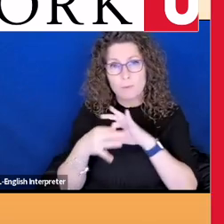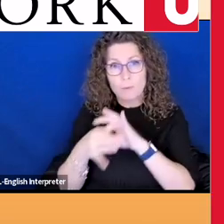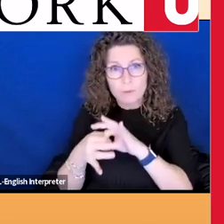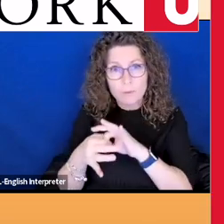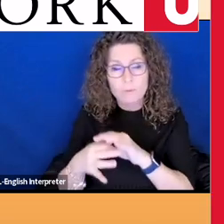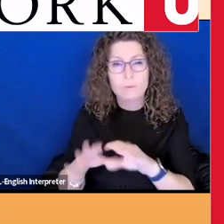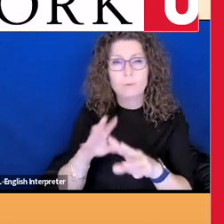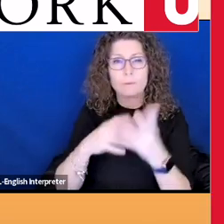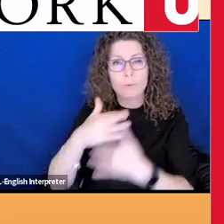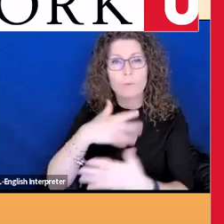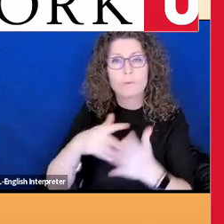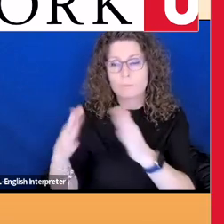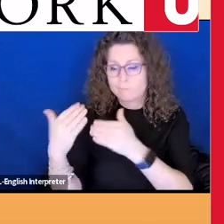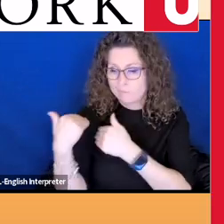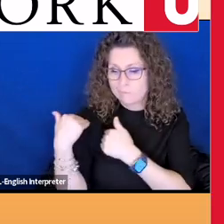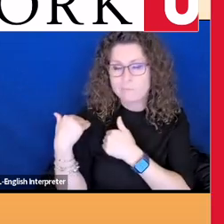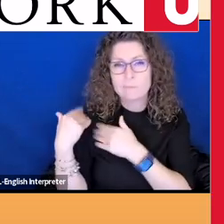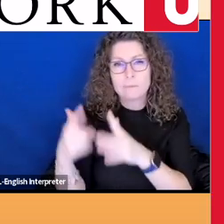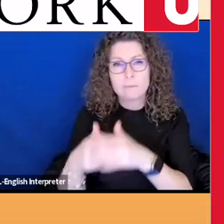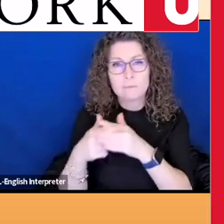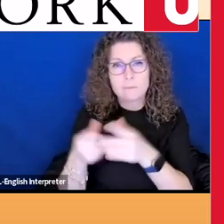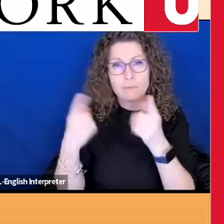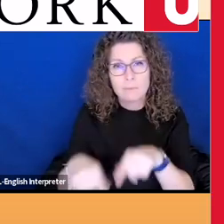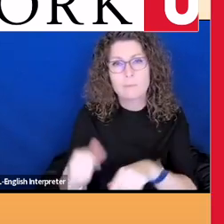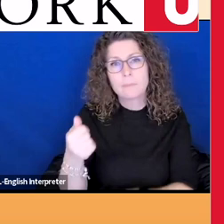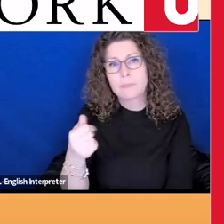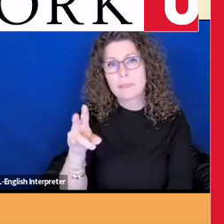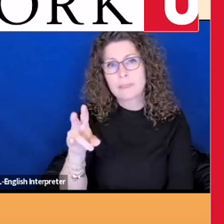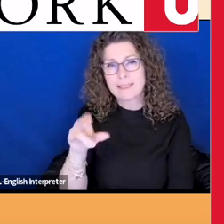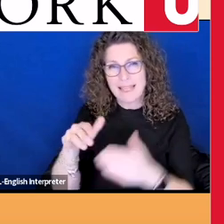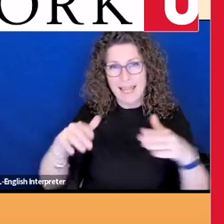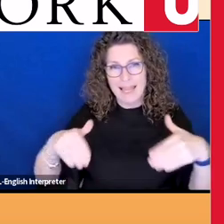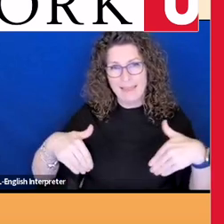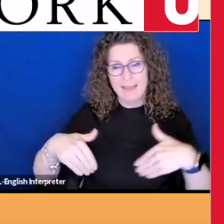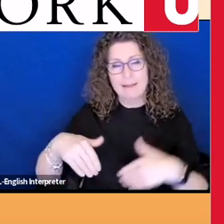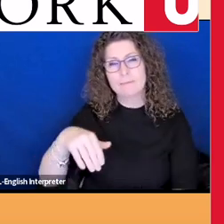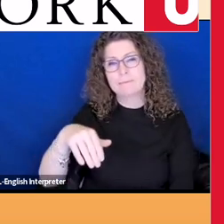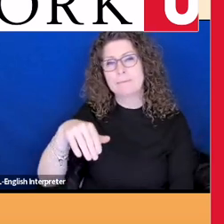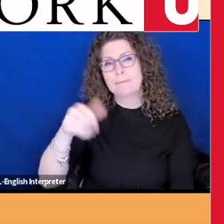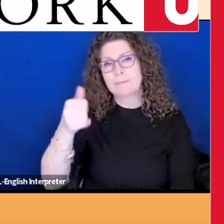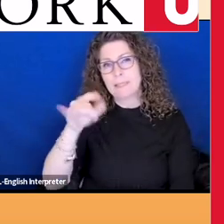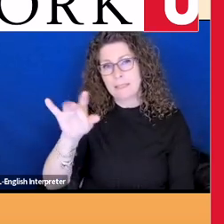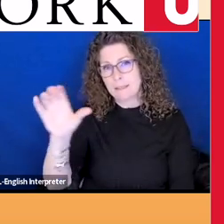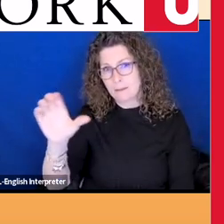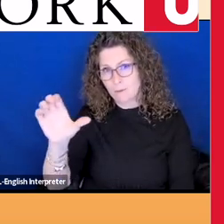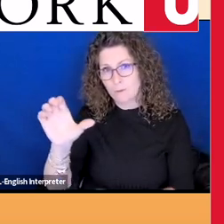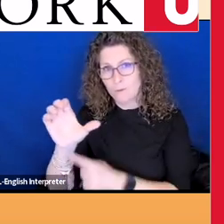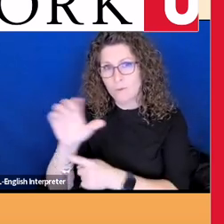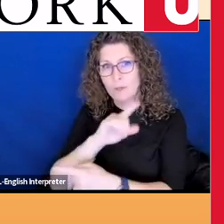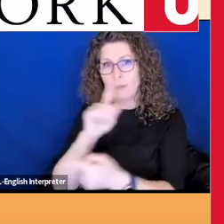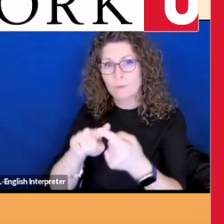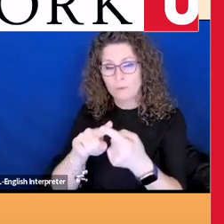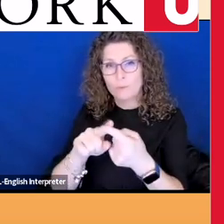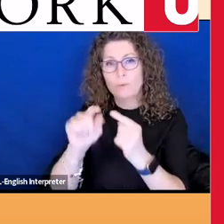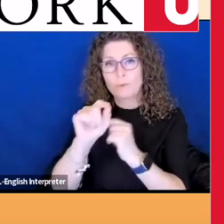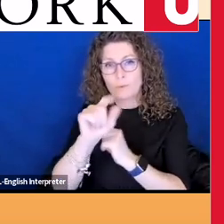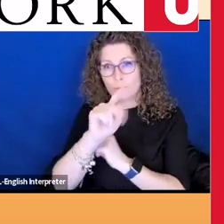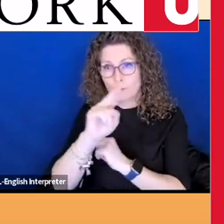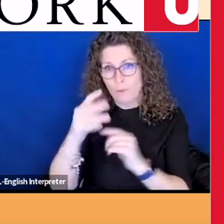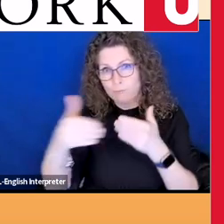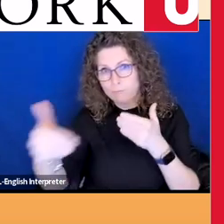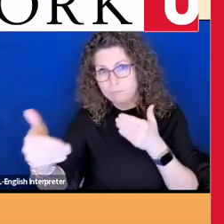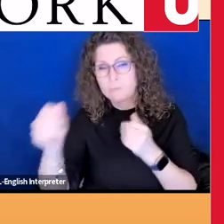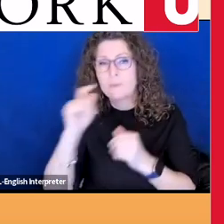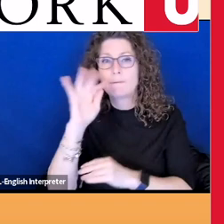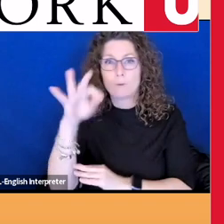responsibility, emerged in the late 18th century, evolving and flourishing through the 19th century, most significantly in